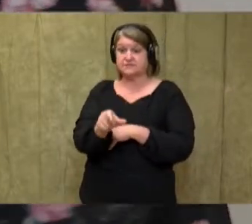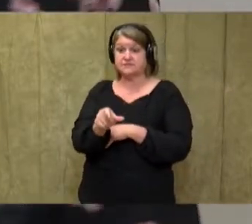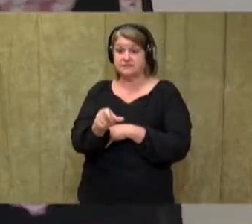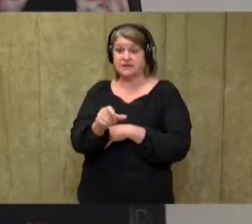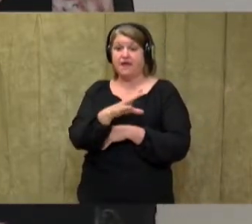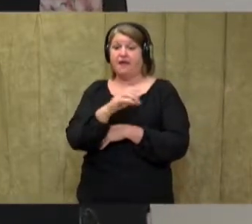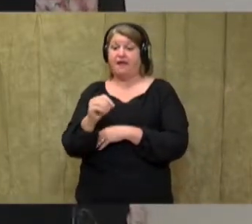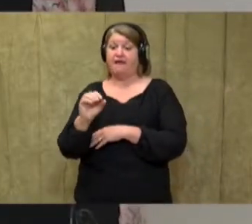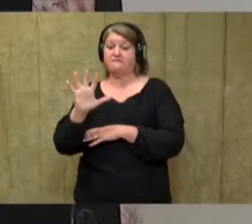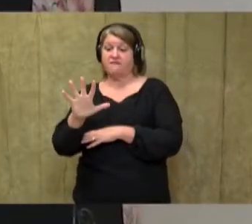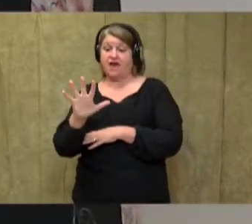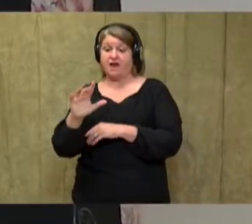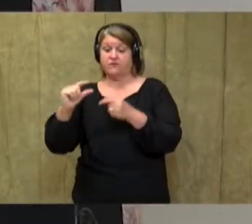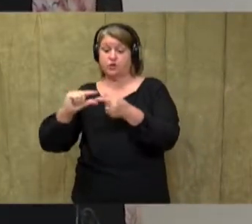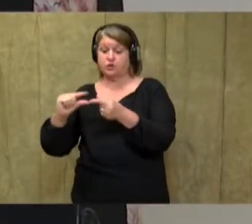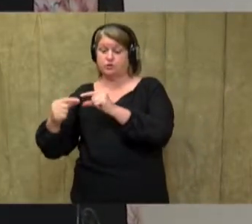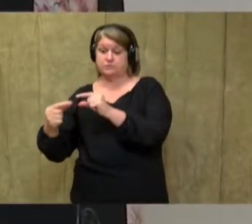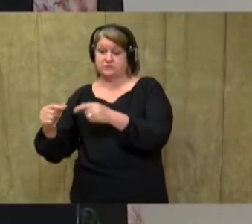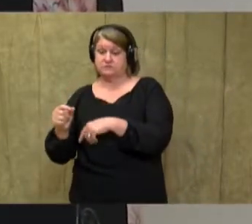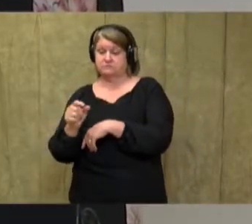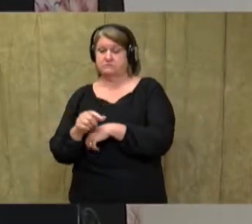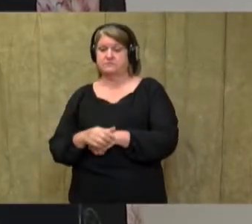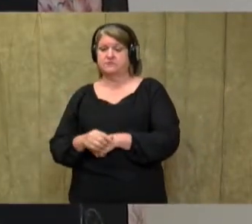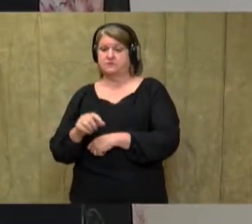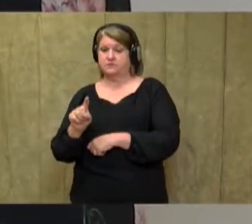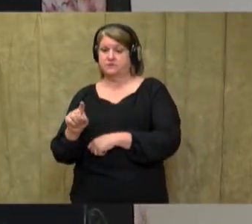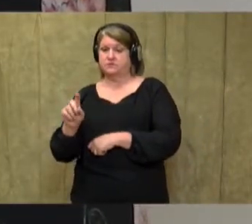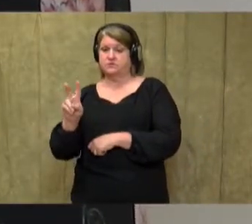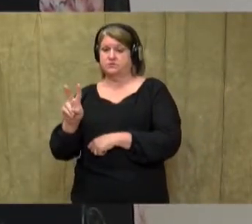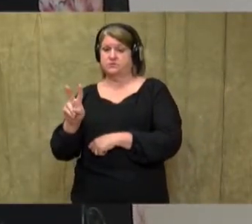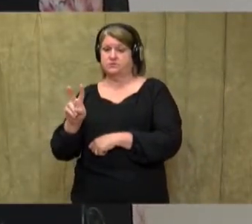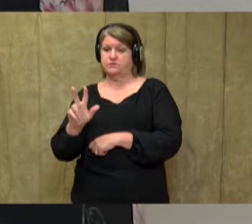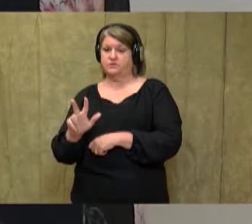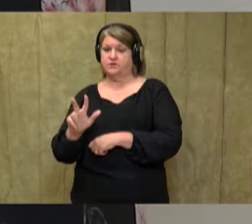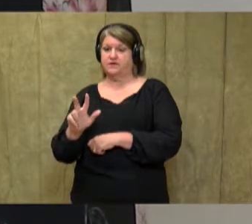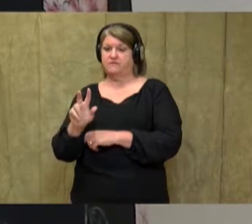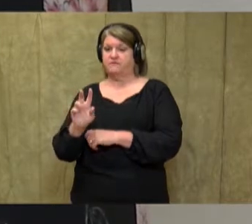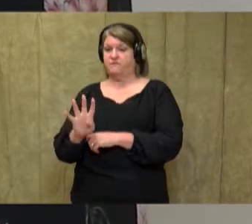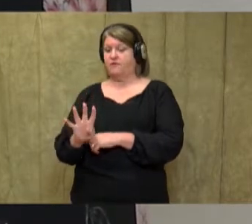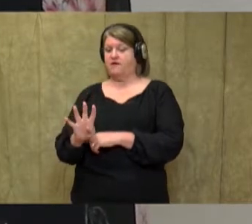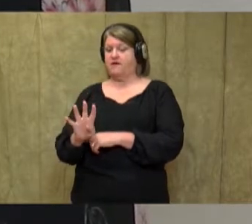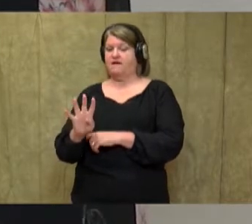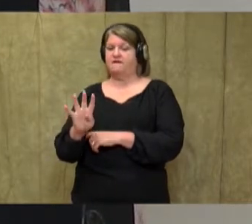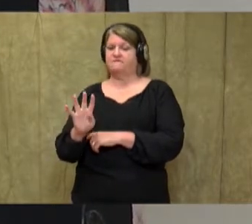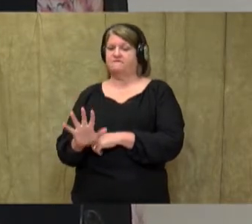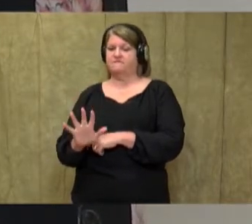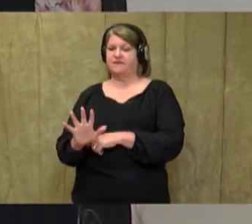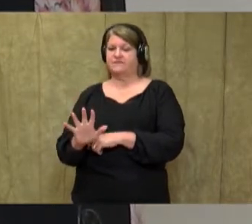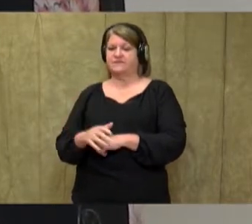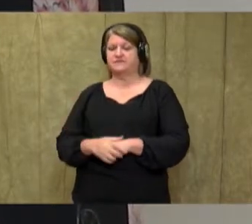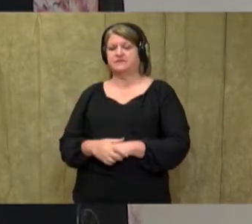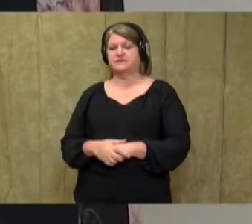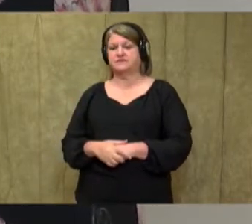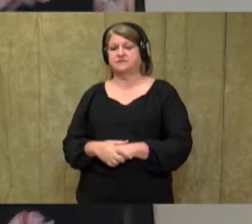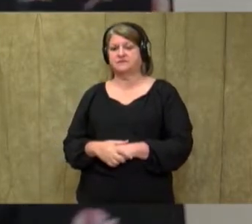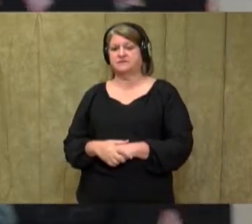and 5 cubes. 1, 2, 3, 4,